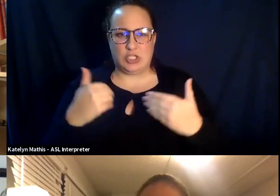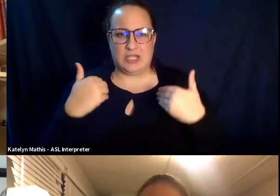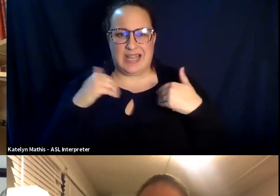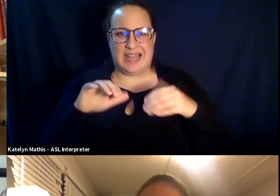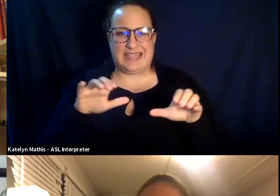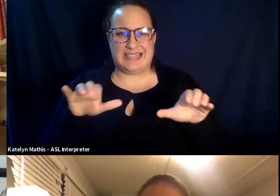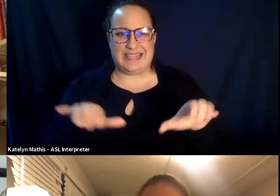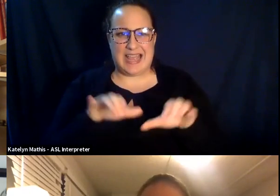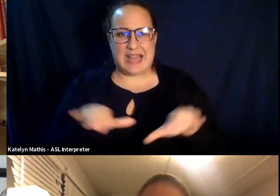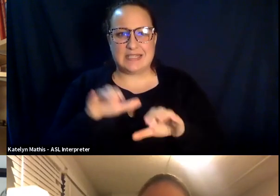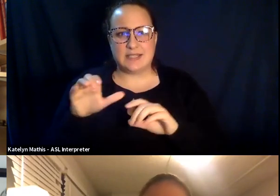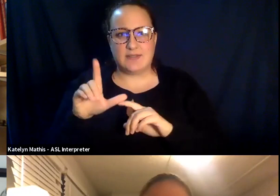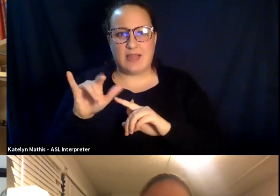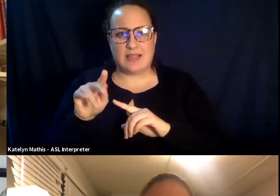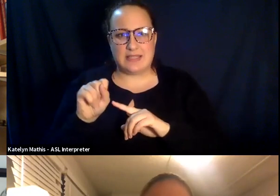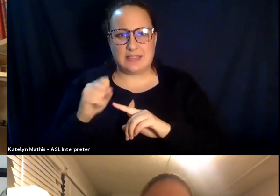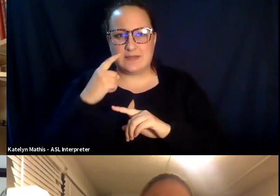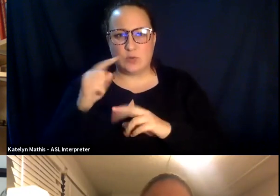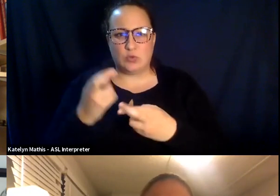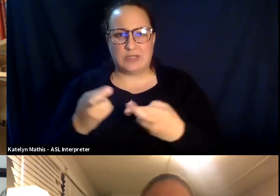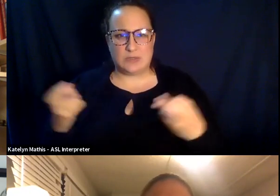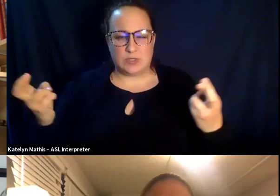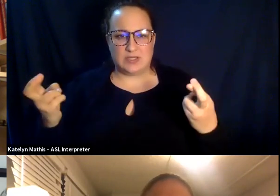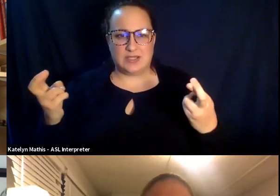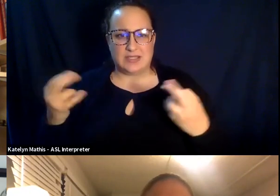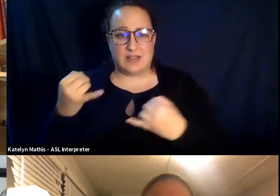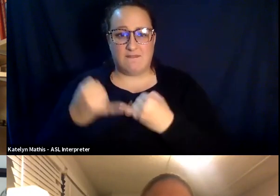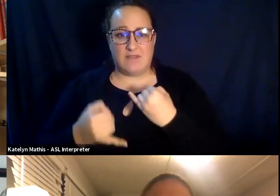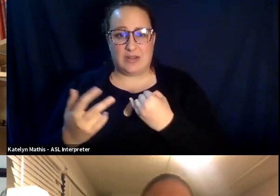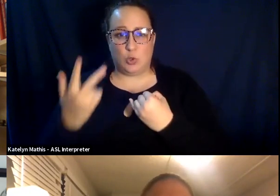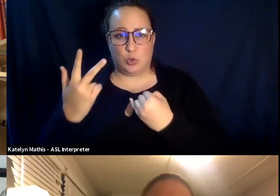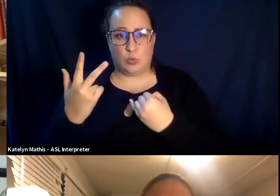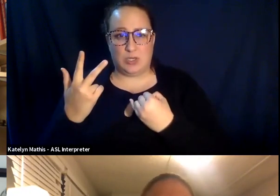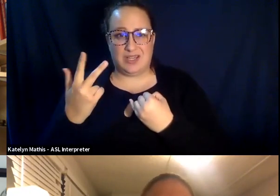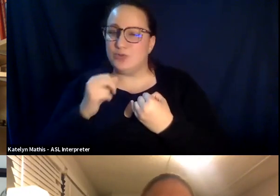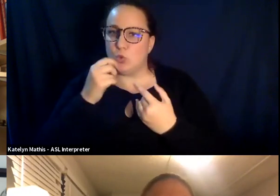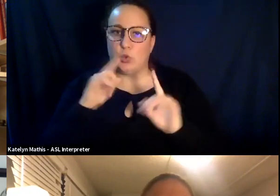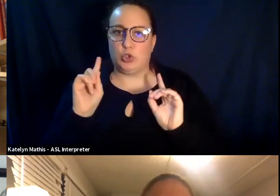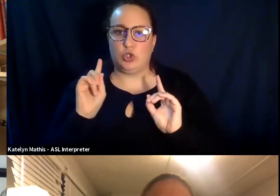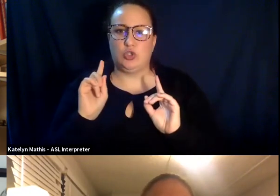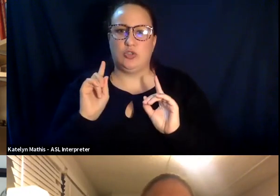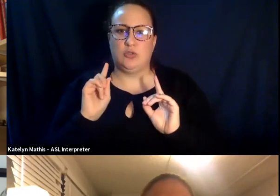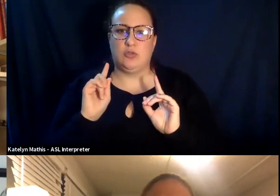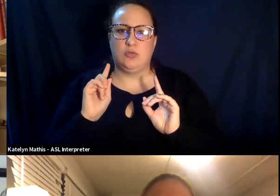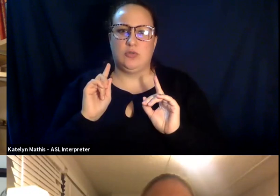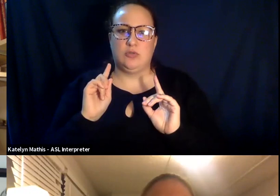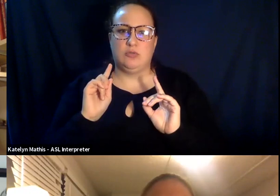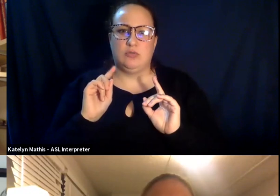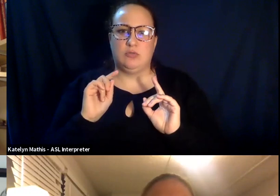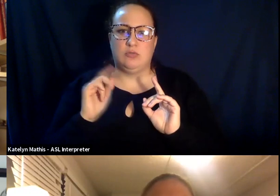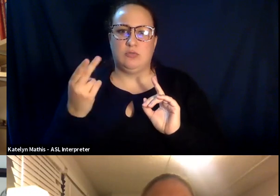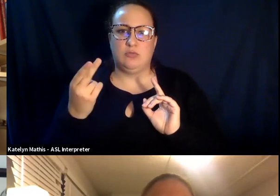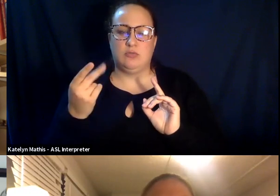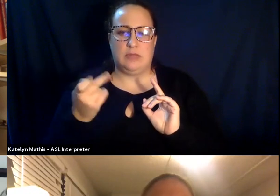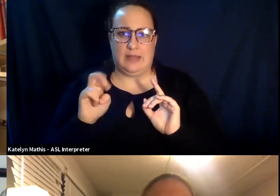to resources, the final 3 may not be working. Okay.